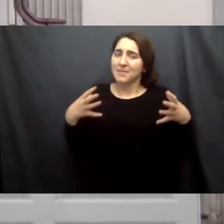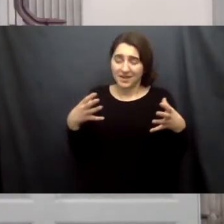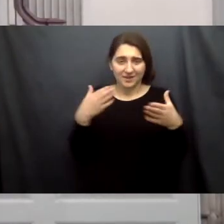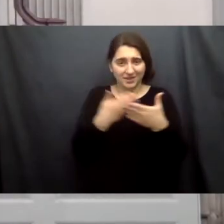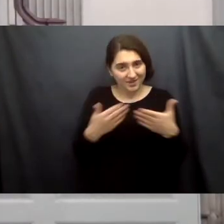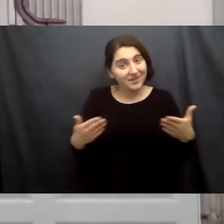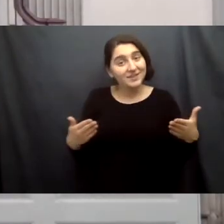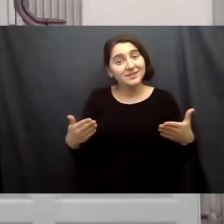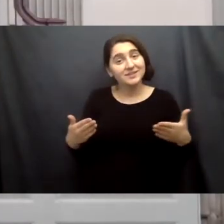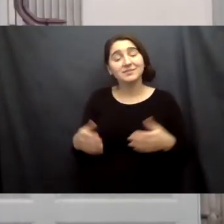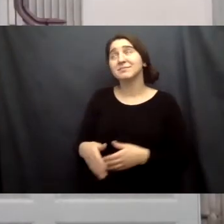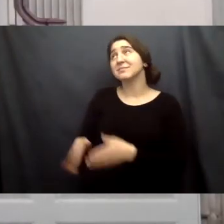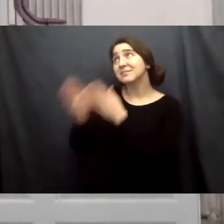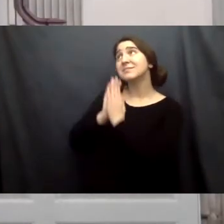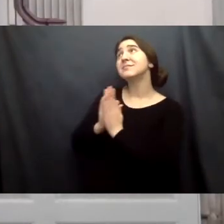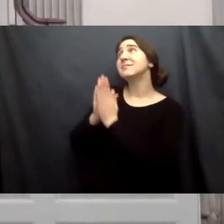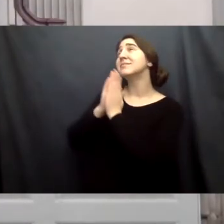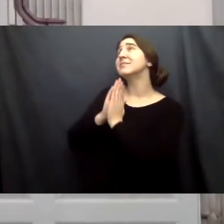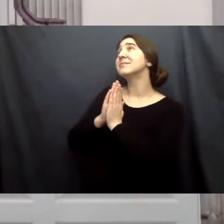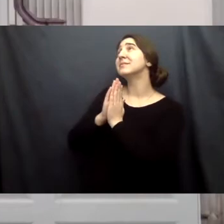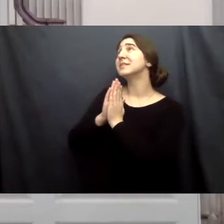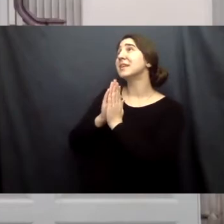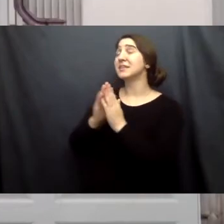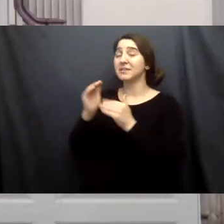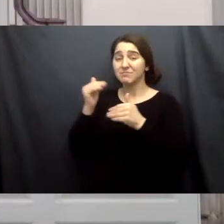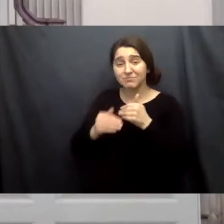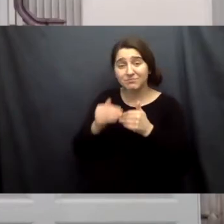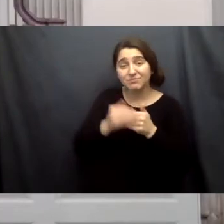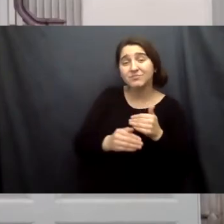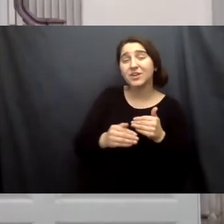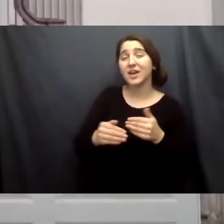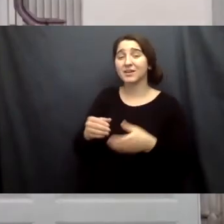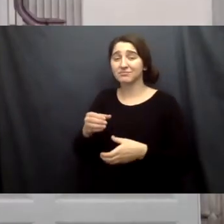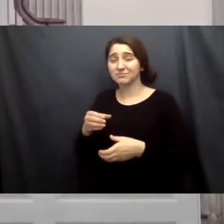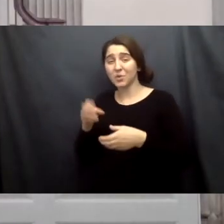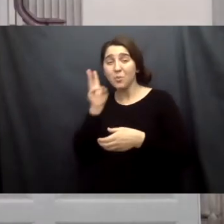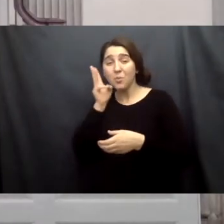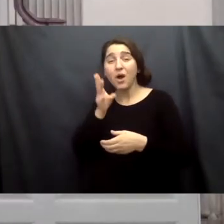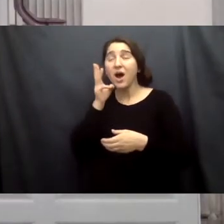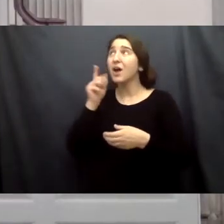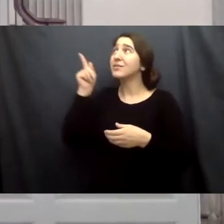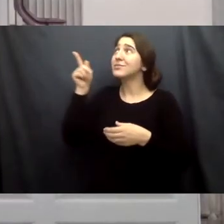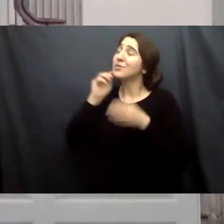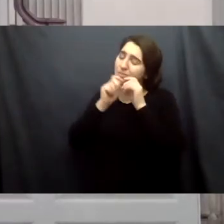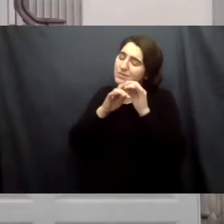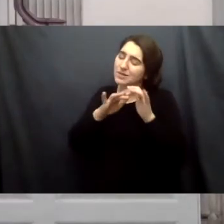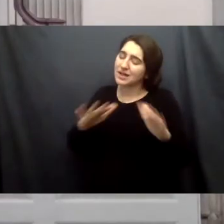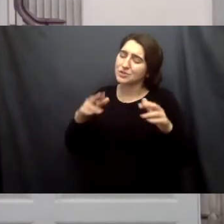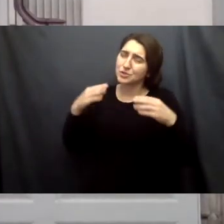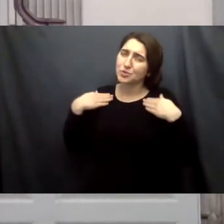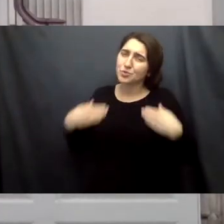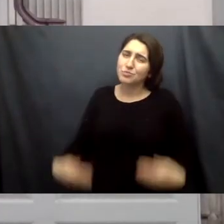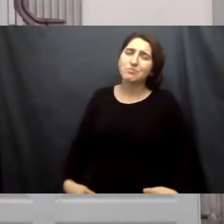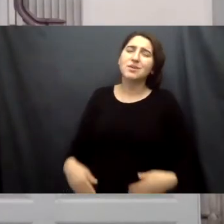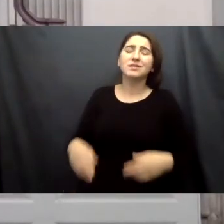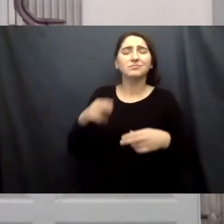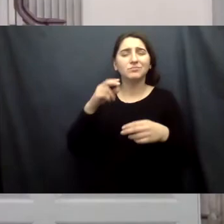things. We ask that you bless these gifts of field and vine and human